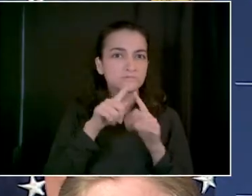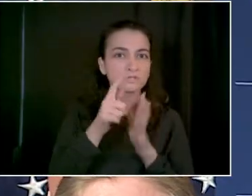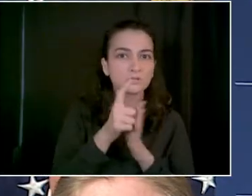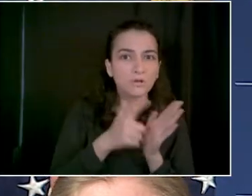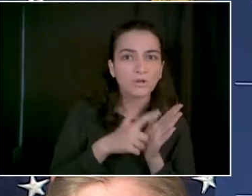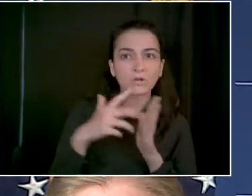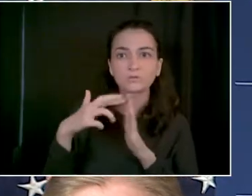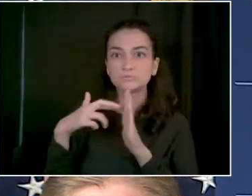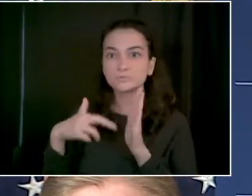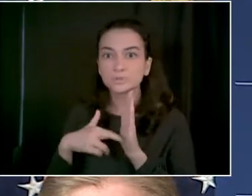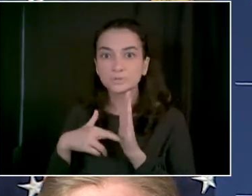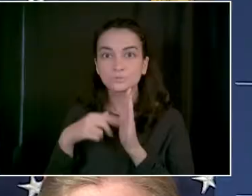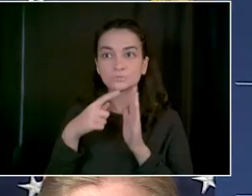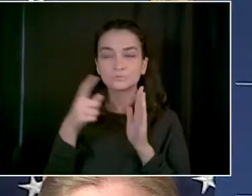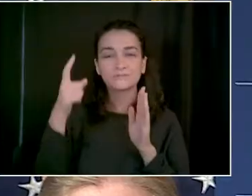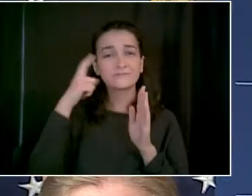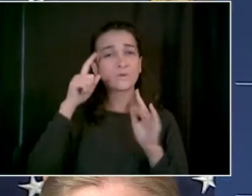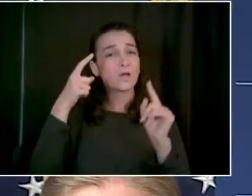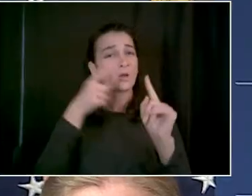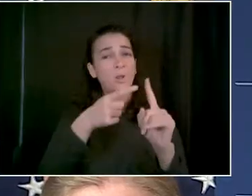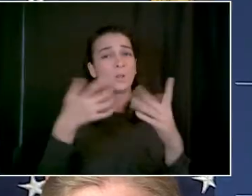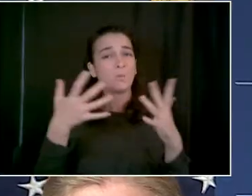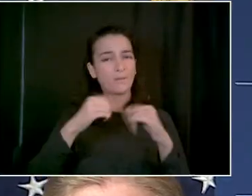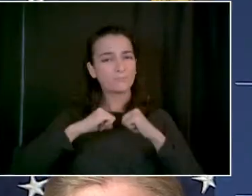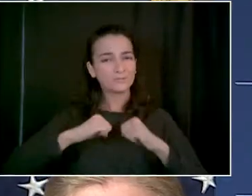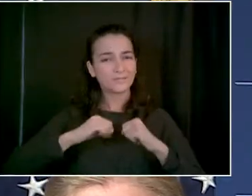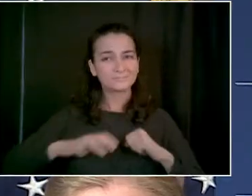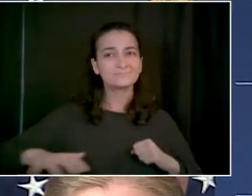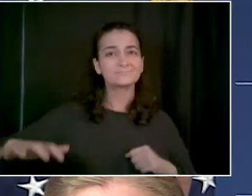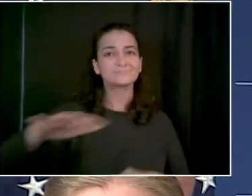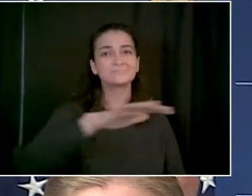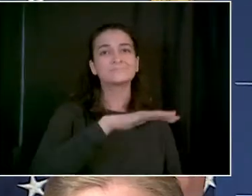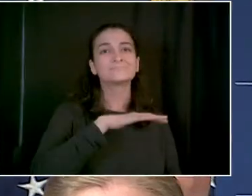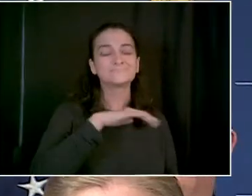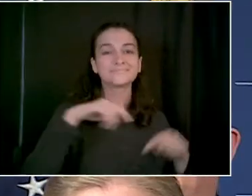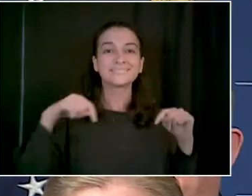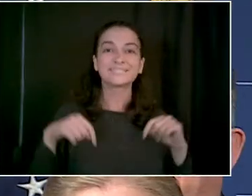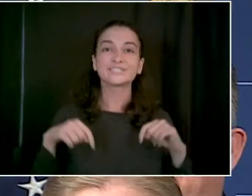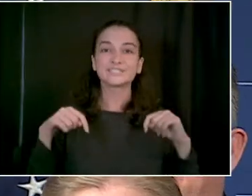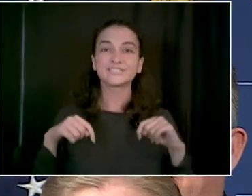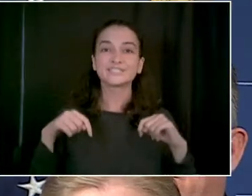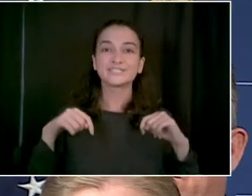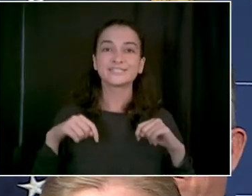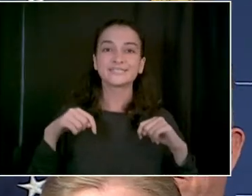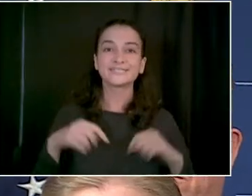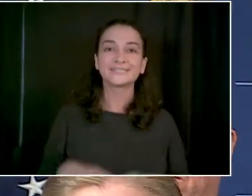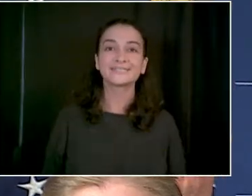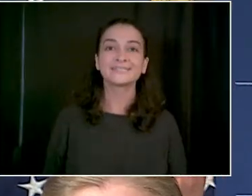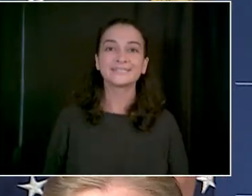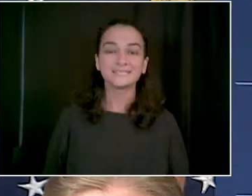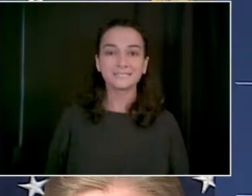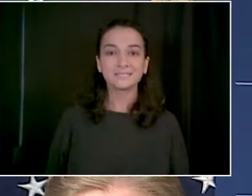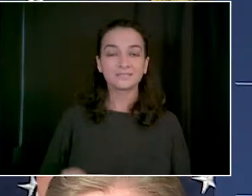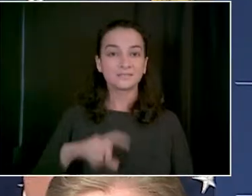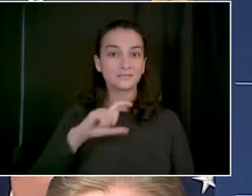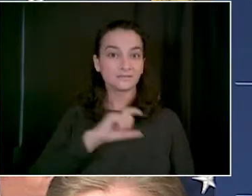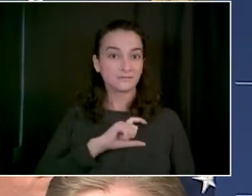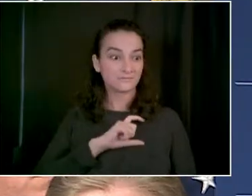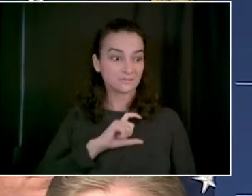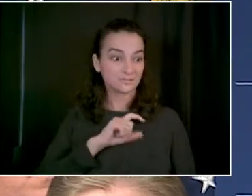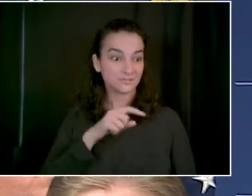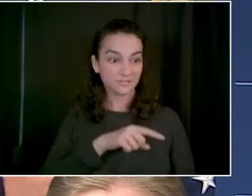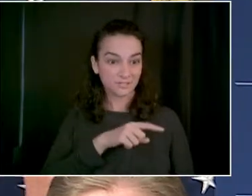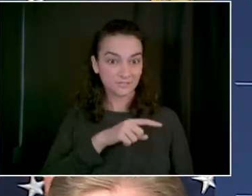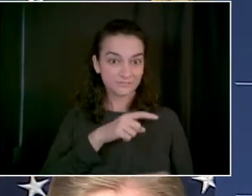of this city. And so we did what we're supposed to do. Now it's up to the other arms of criminal justice to do what they're supposed